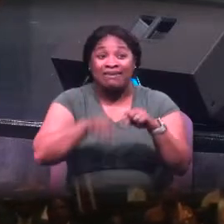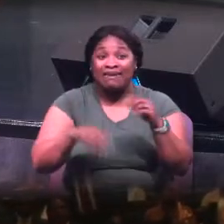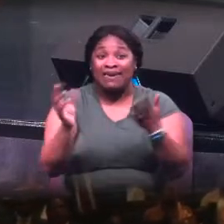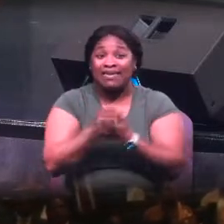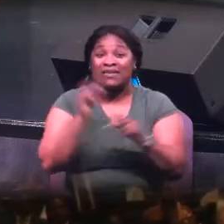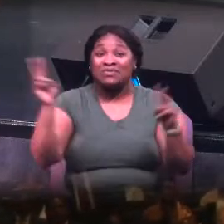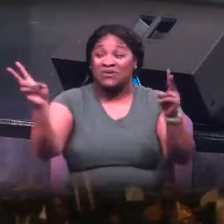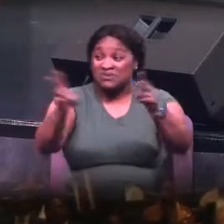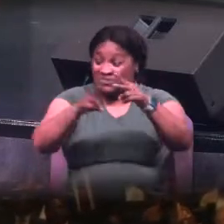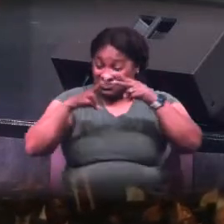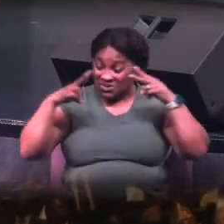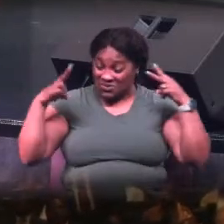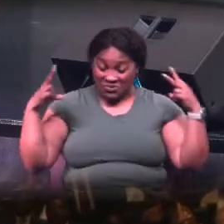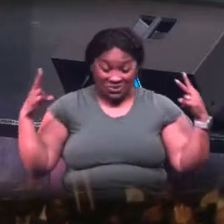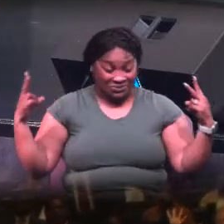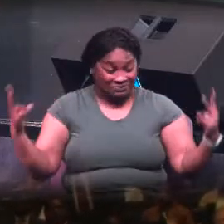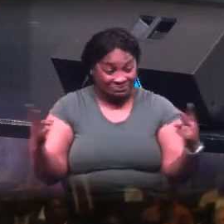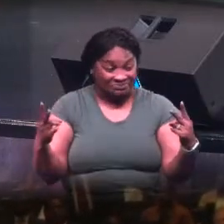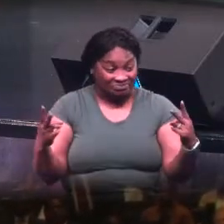victory.